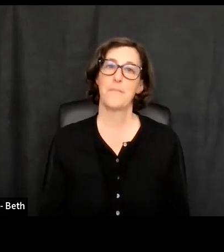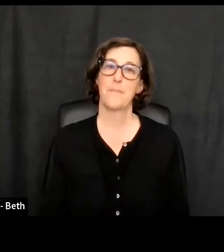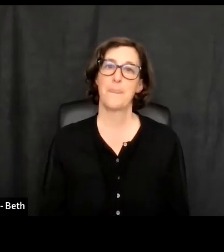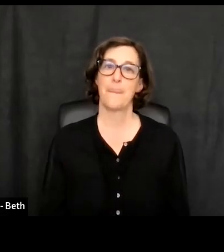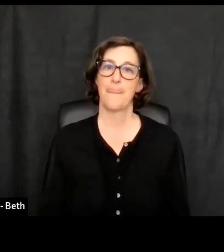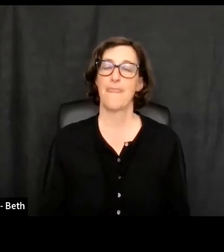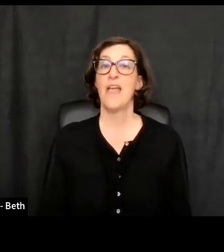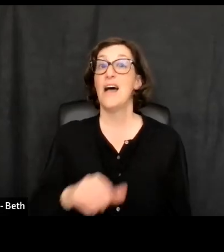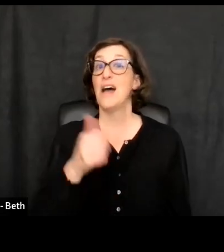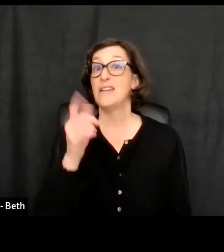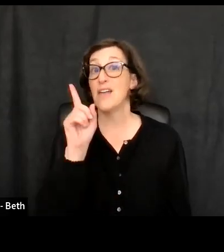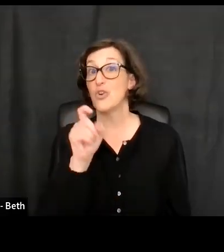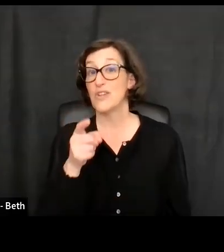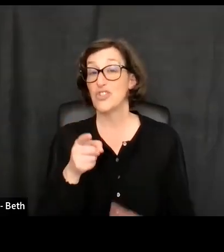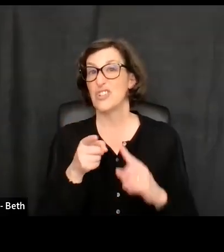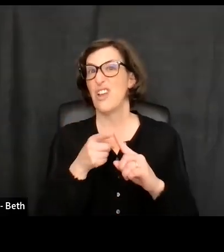Another question.